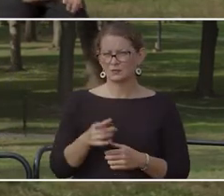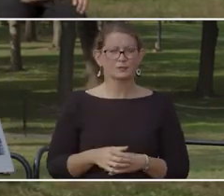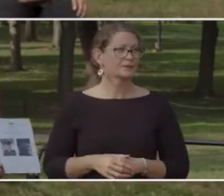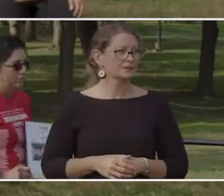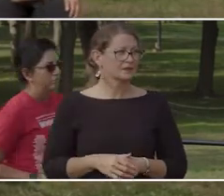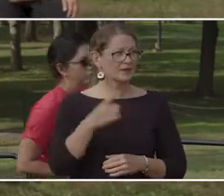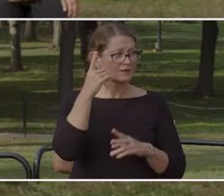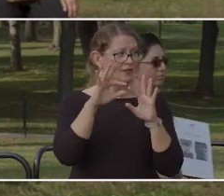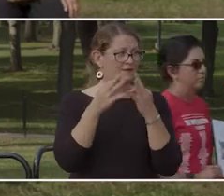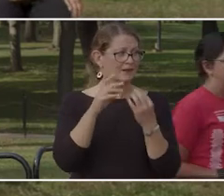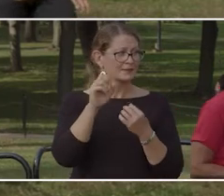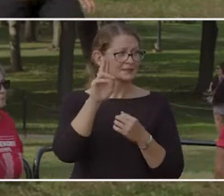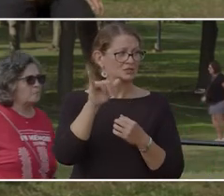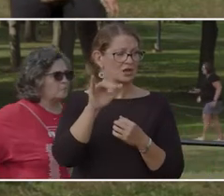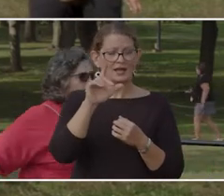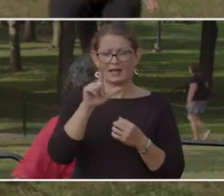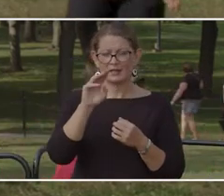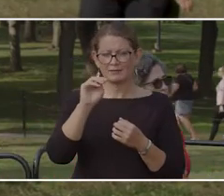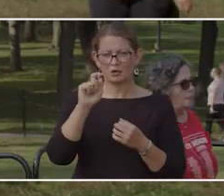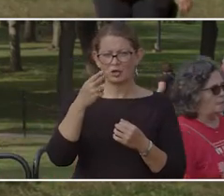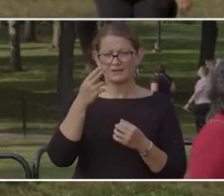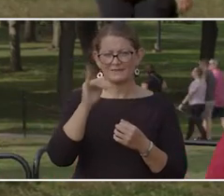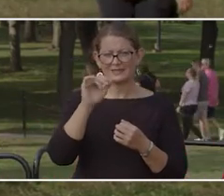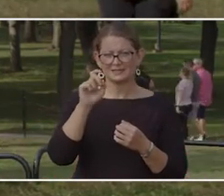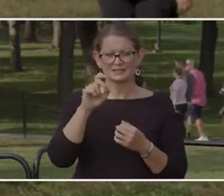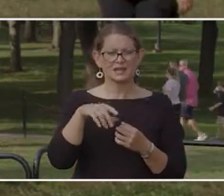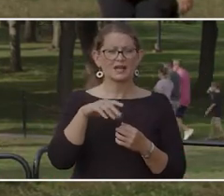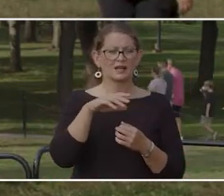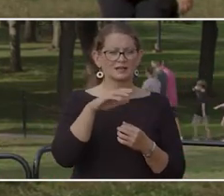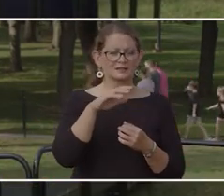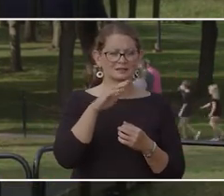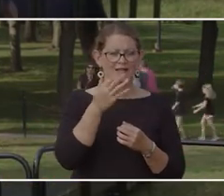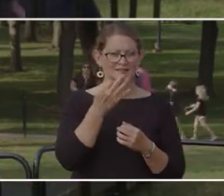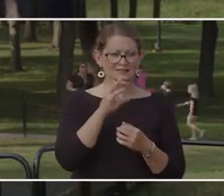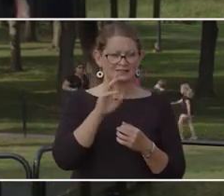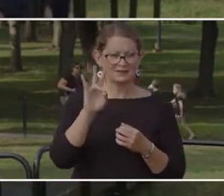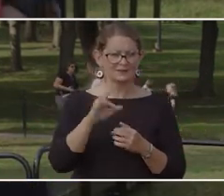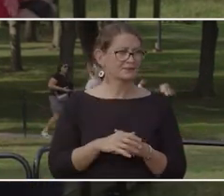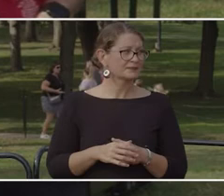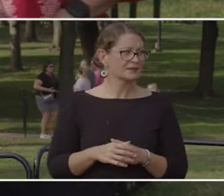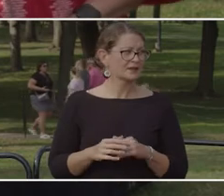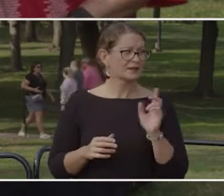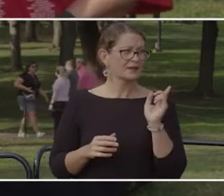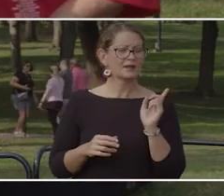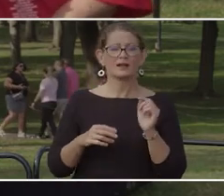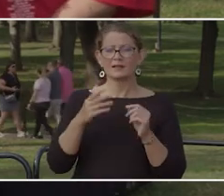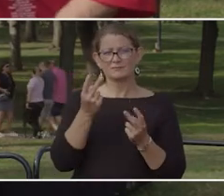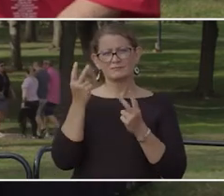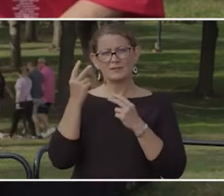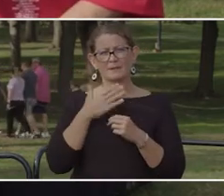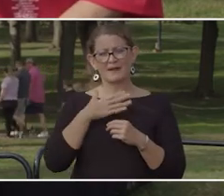On behalf of the family of Terry Elmer Fix, U.S. Army, 1967. In loving memory of my